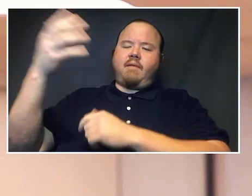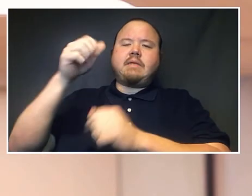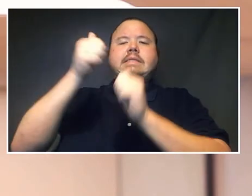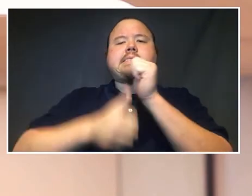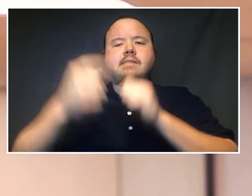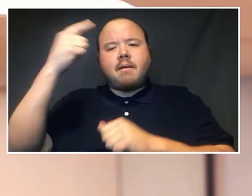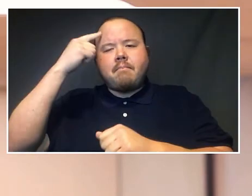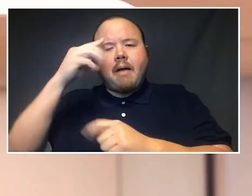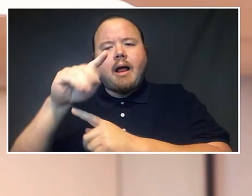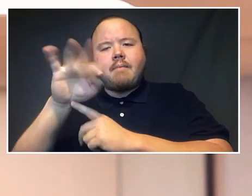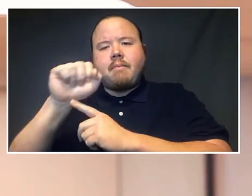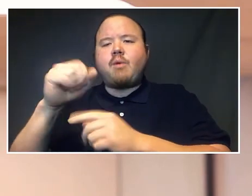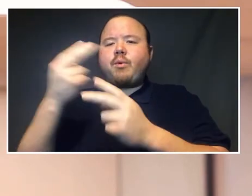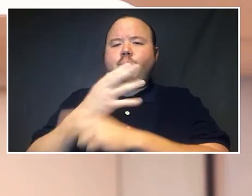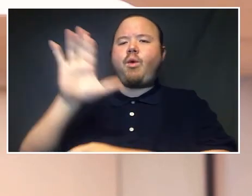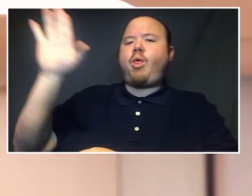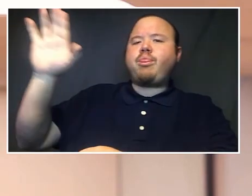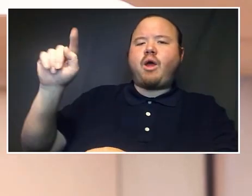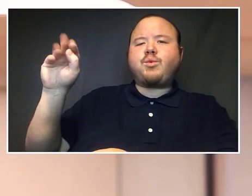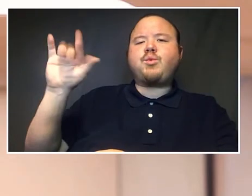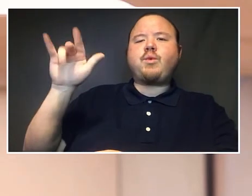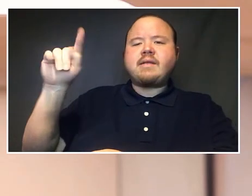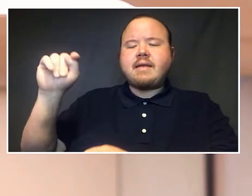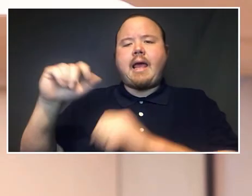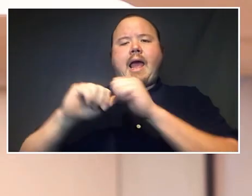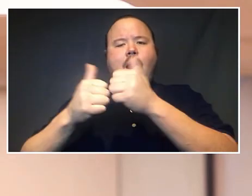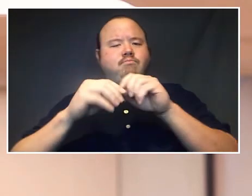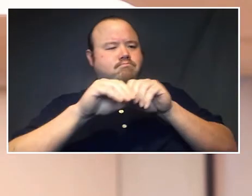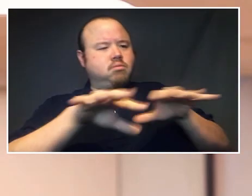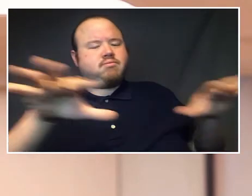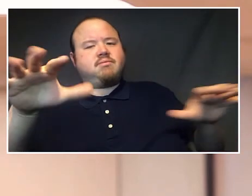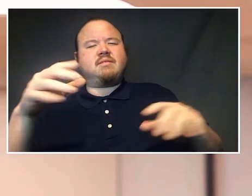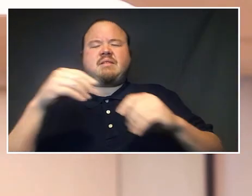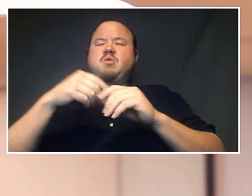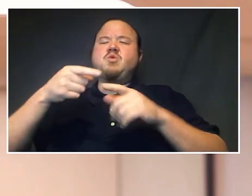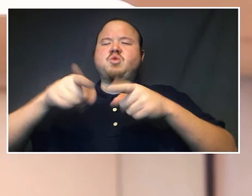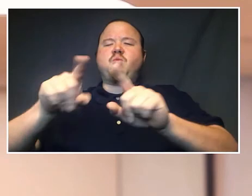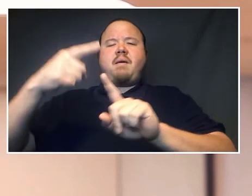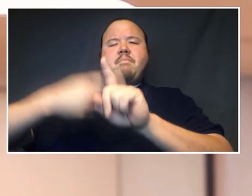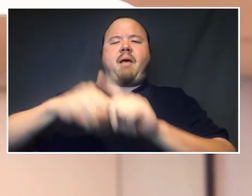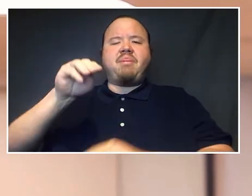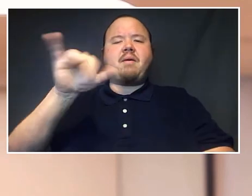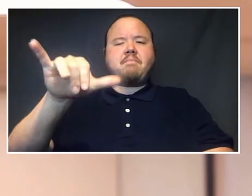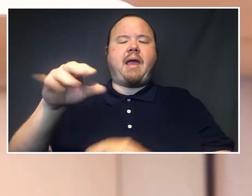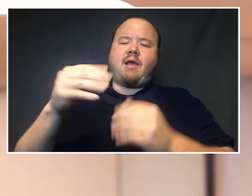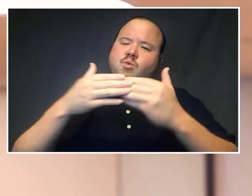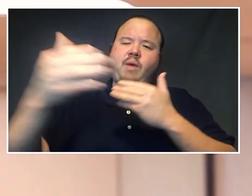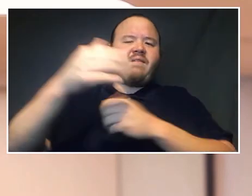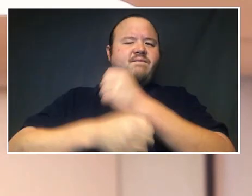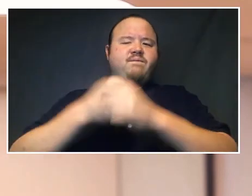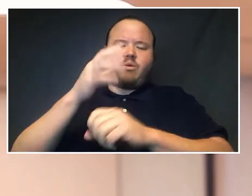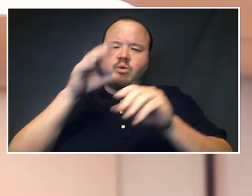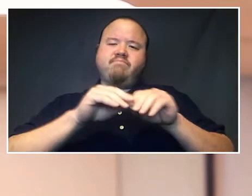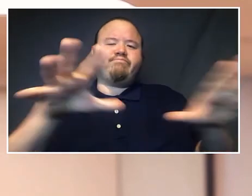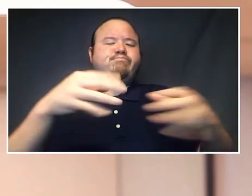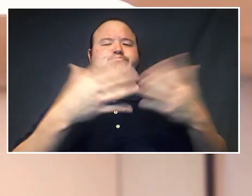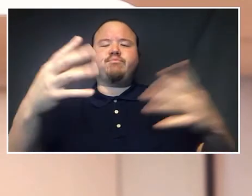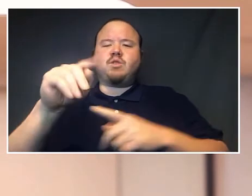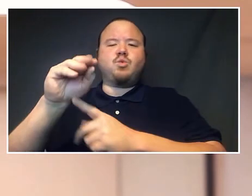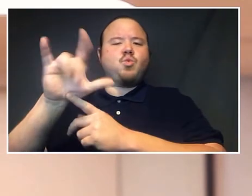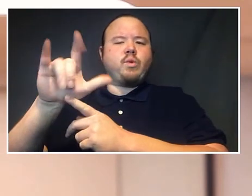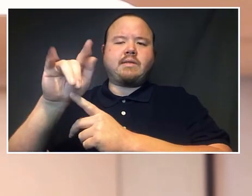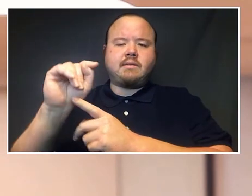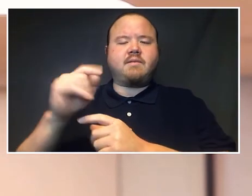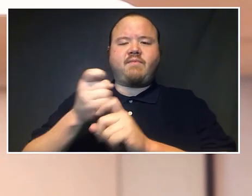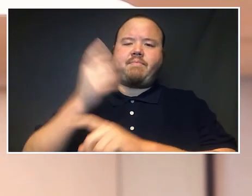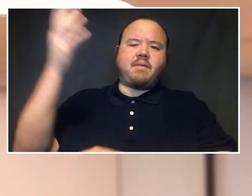their toolkit to spread awareness about mental health, both in the month of May as well as throughout the rest of the year. Last year, in the month of May,